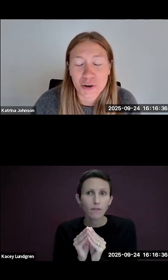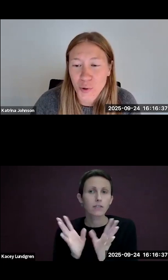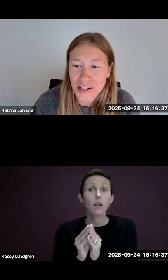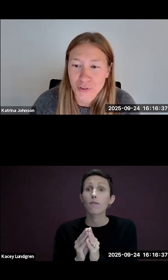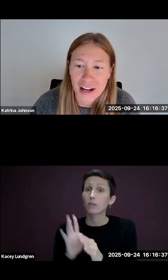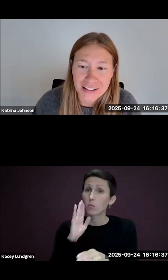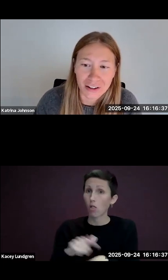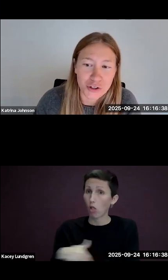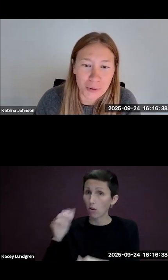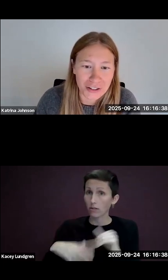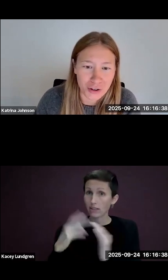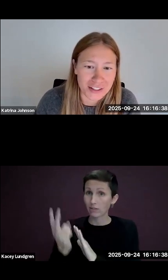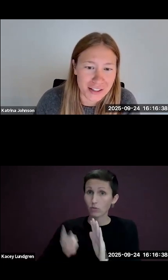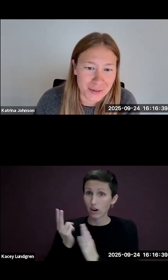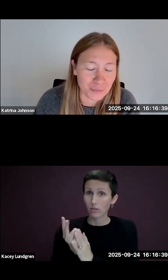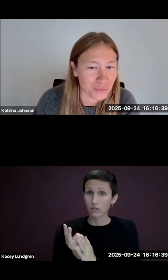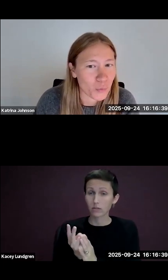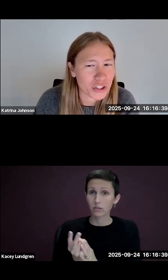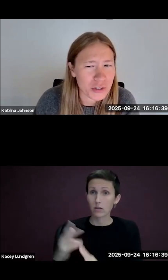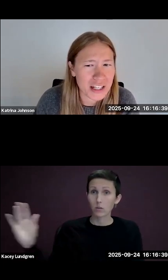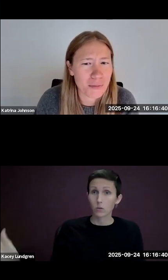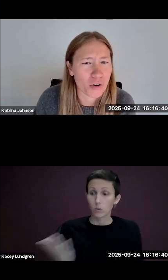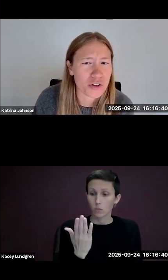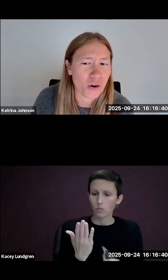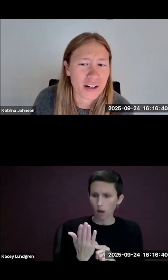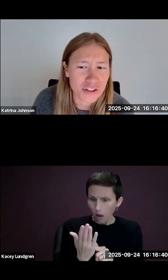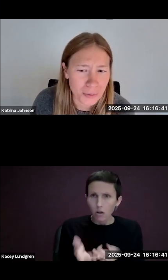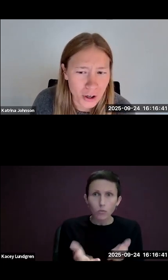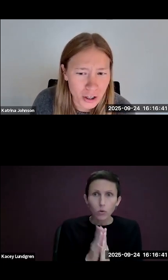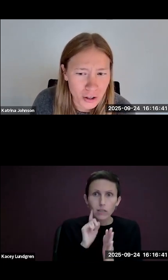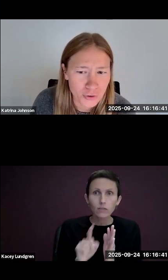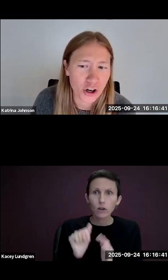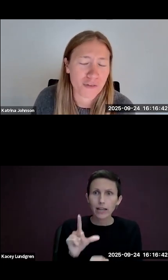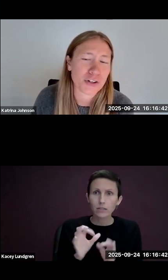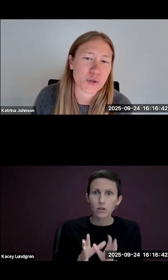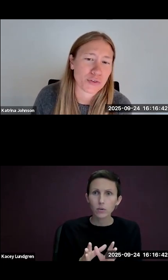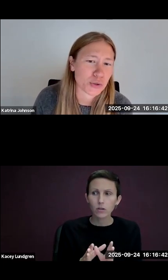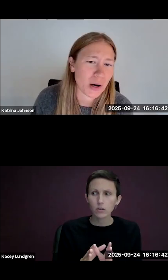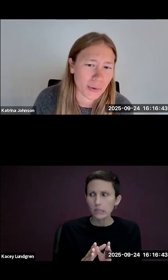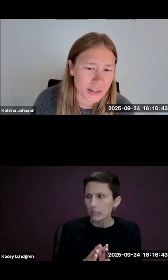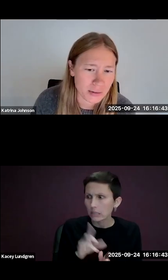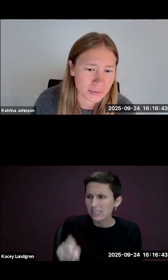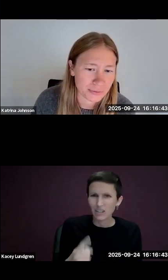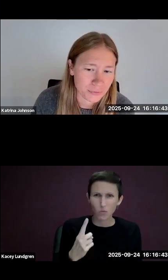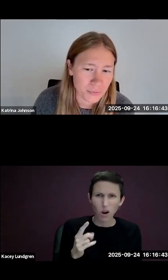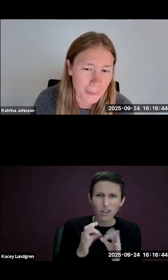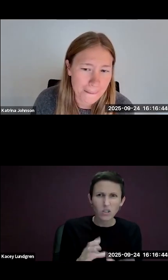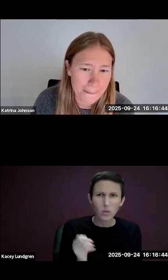You receive a request for ASL interpreting services. Will you need more than one interpreter for a conference over 2